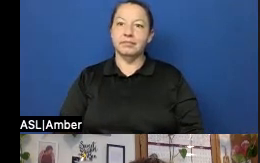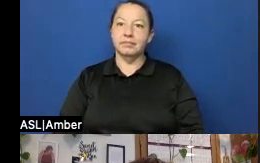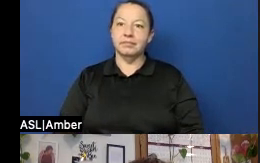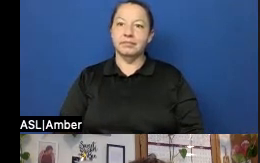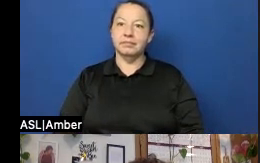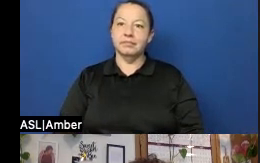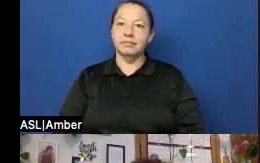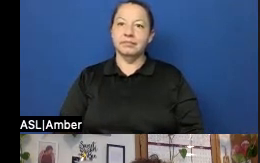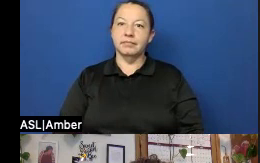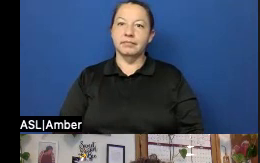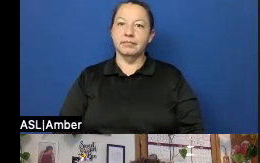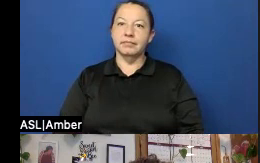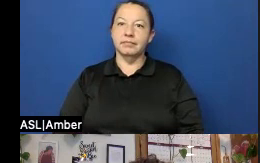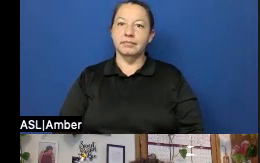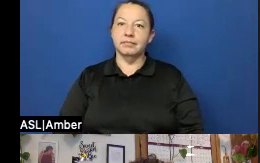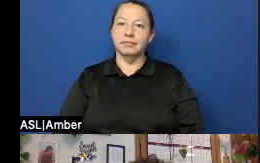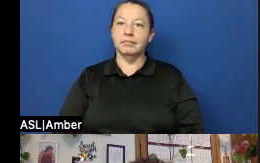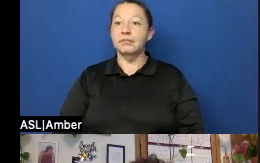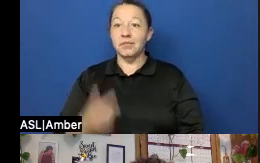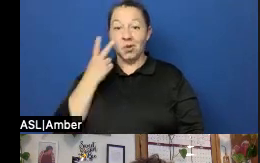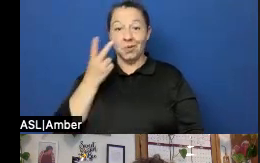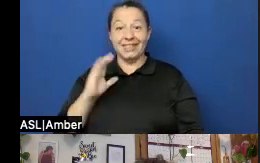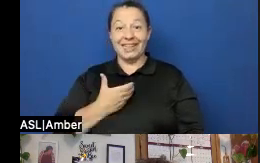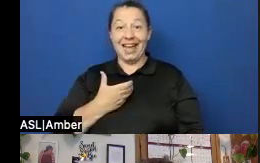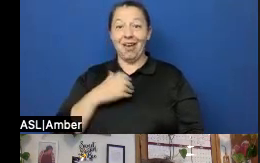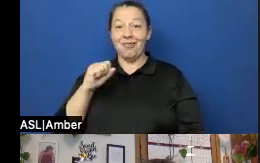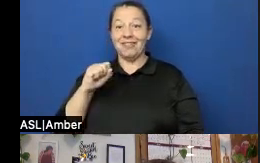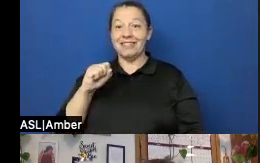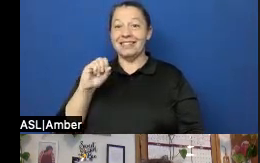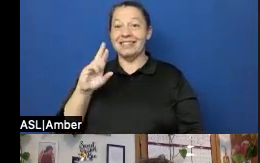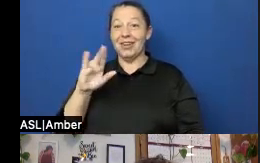Okay, can you see our Secretary of Interior, Deb Haaland?